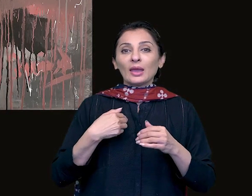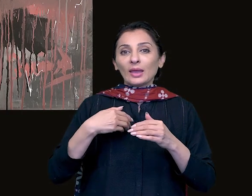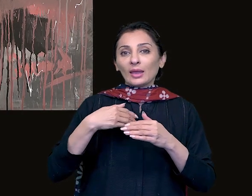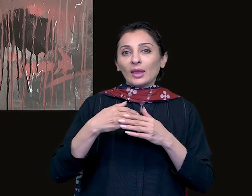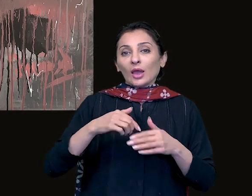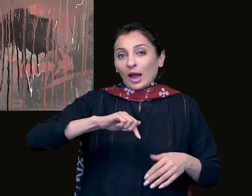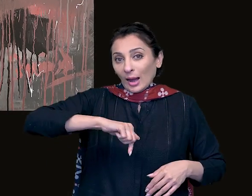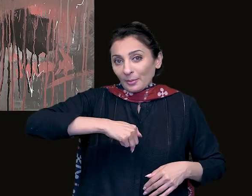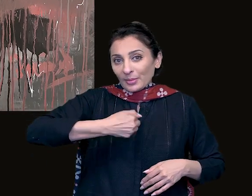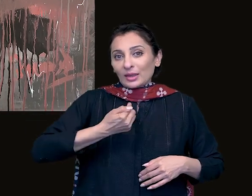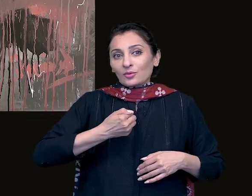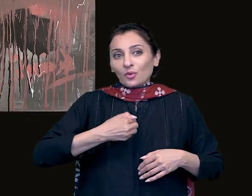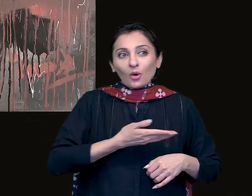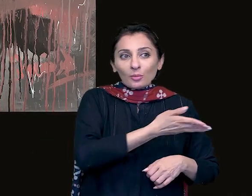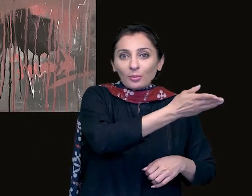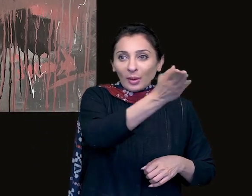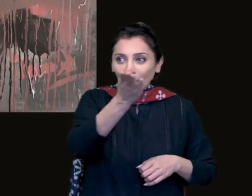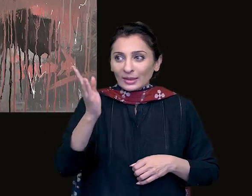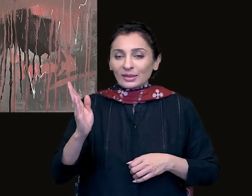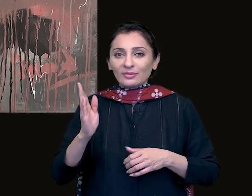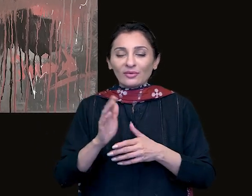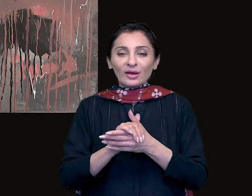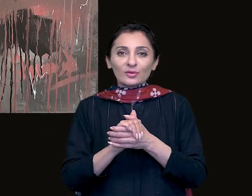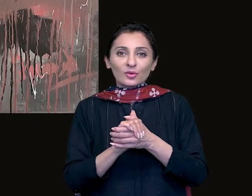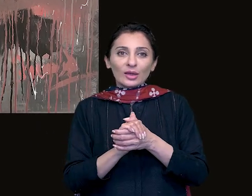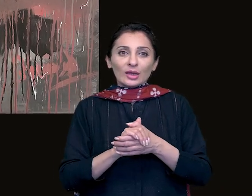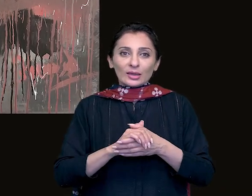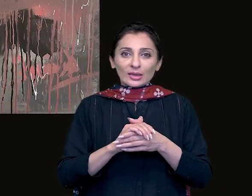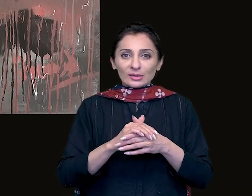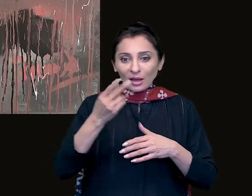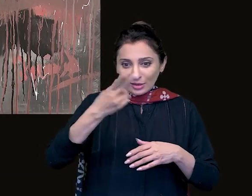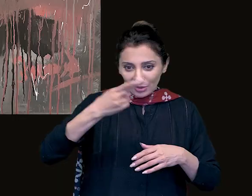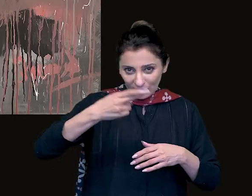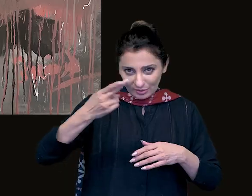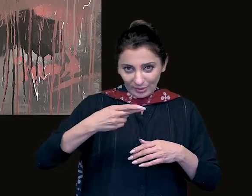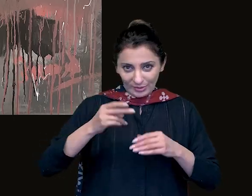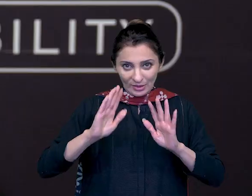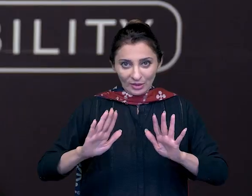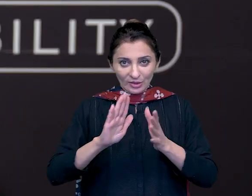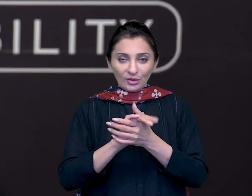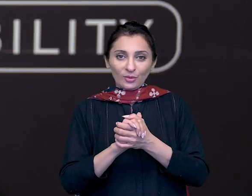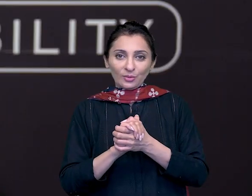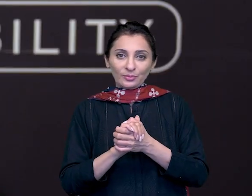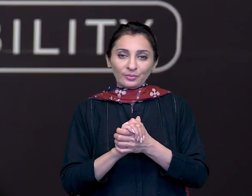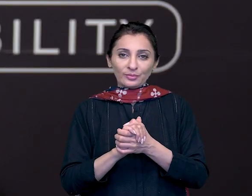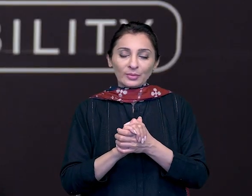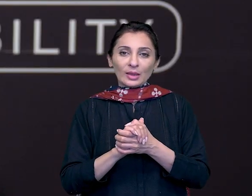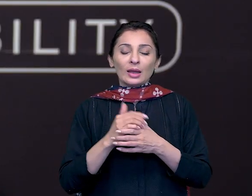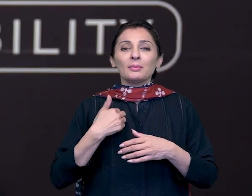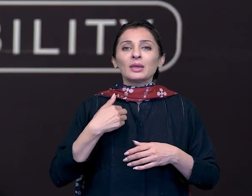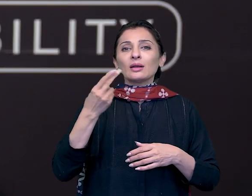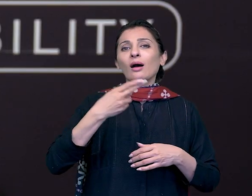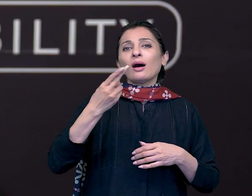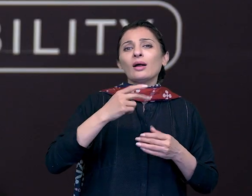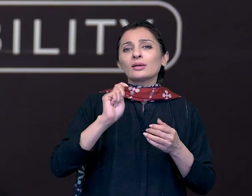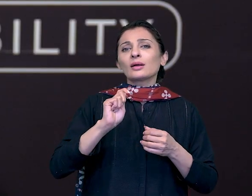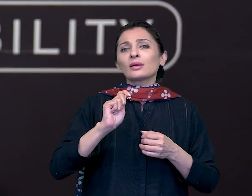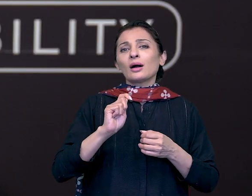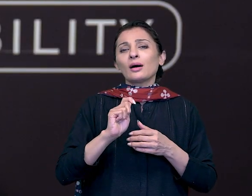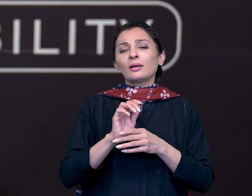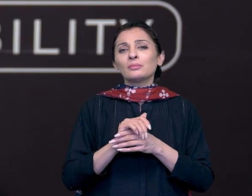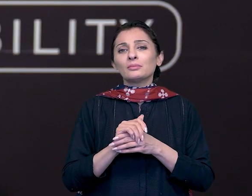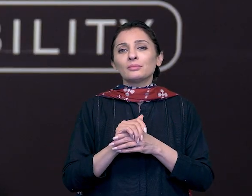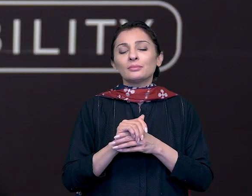process the internal and external environments and I translate them onto canvas. My art career, you could